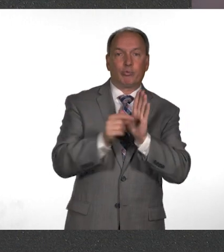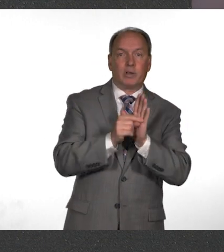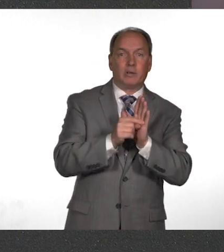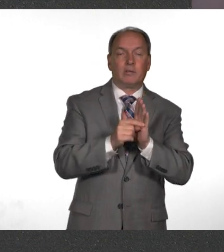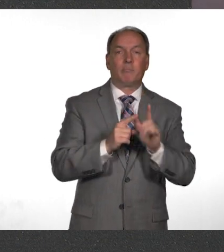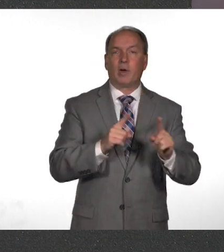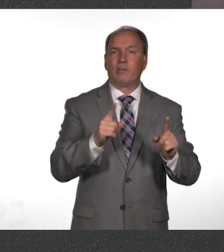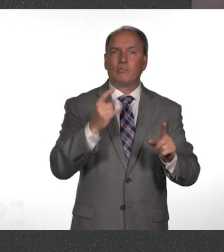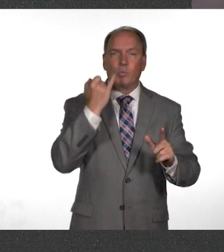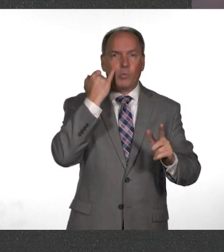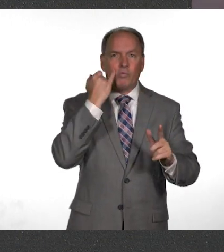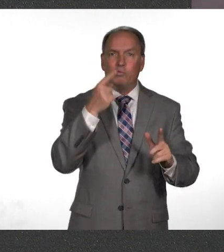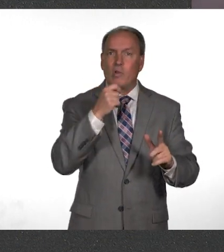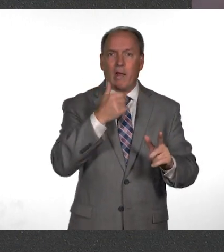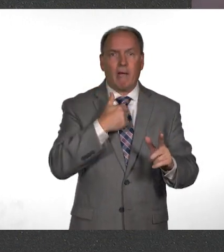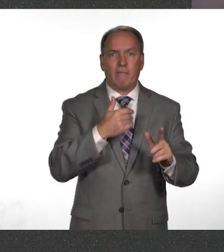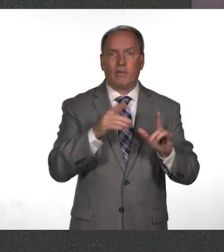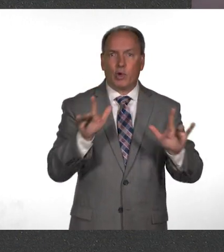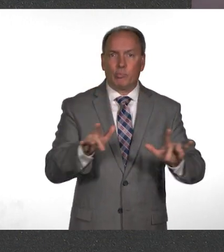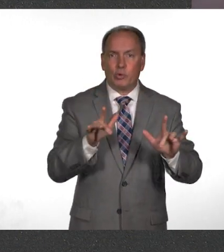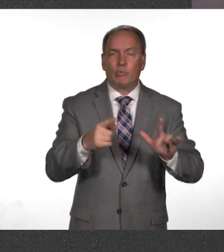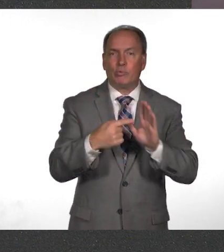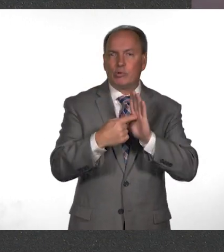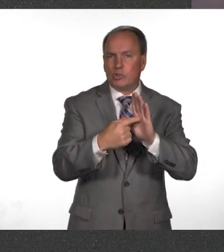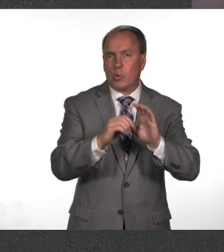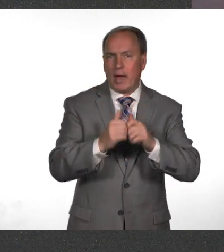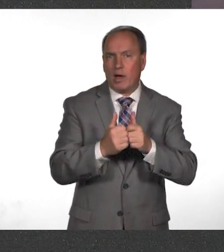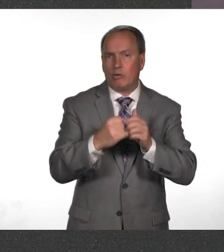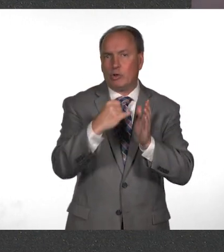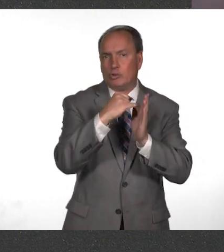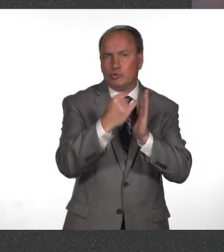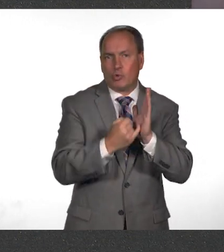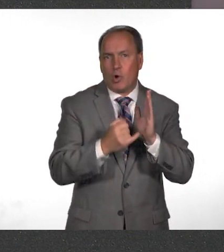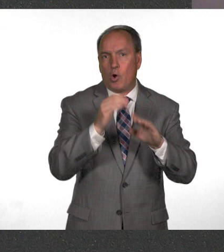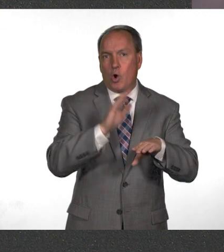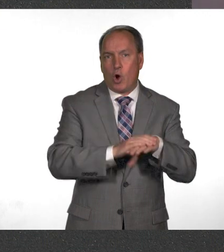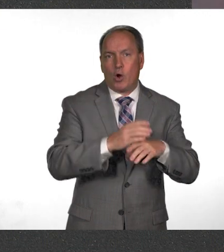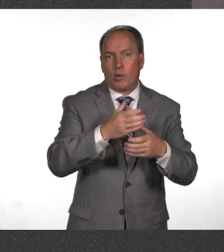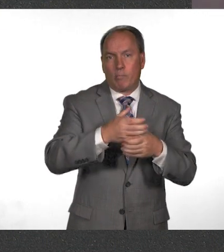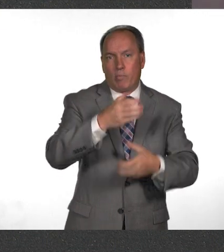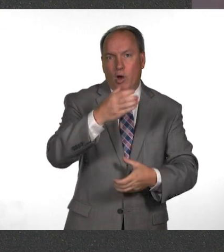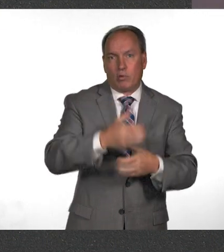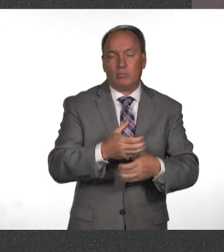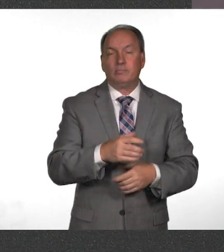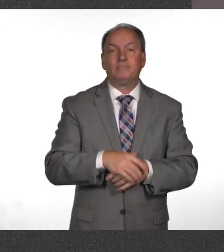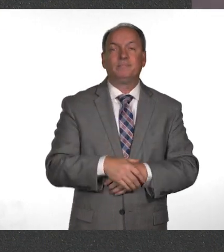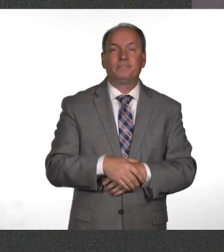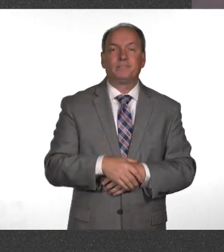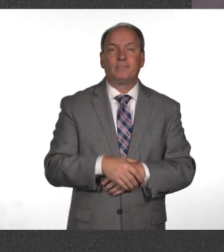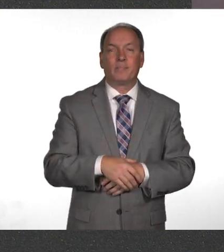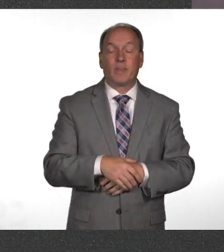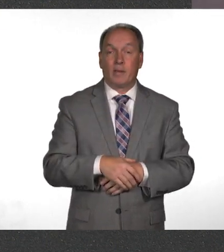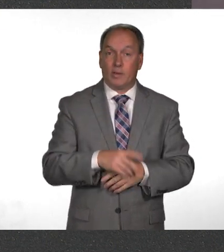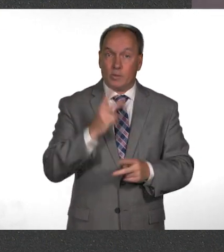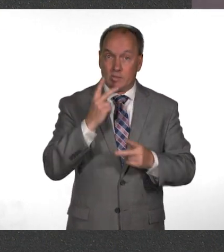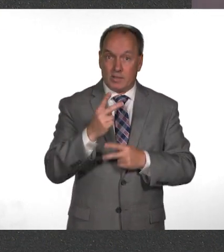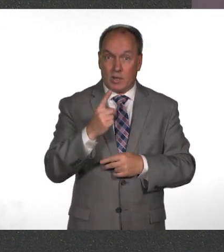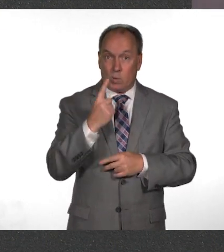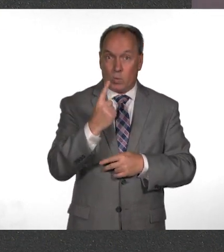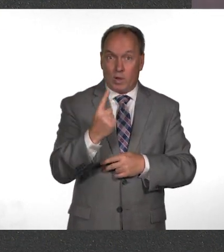But if you don't have a computer, I'm going to show you a way to just write them on the bottles too. So you can see you need 1,